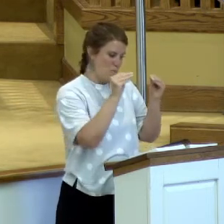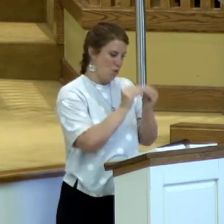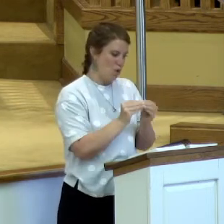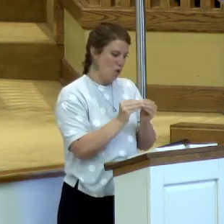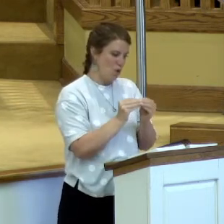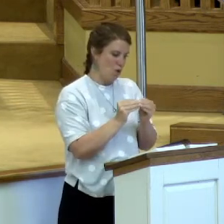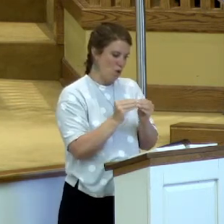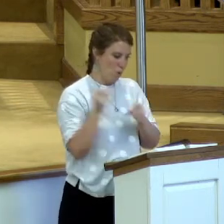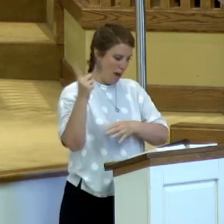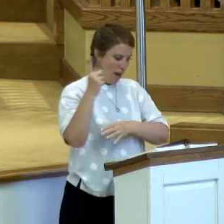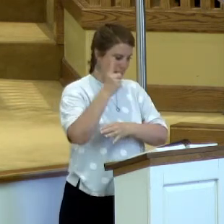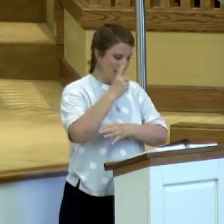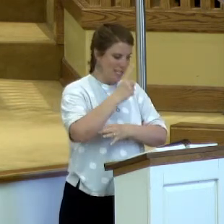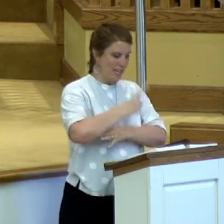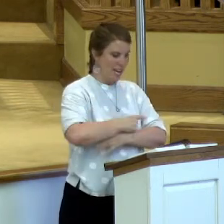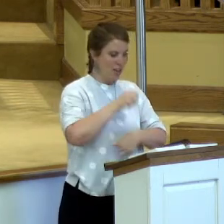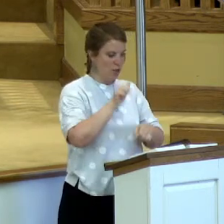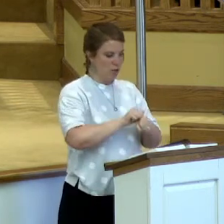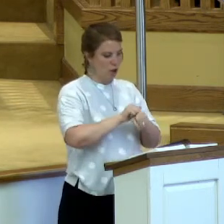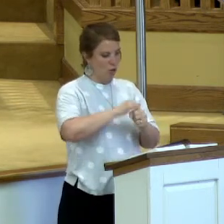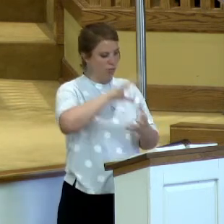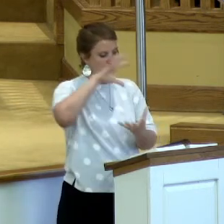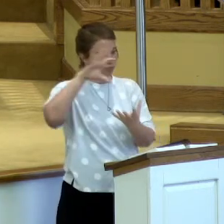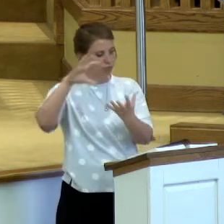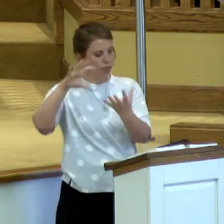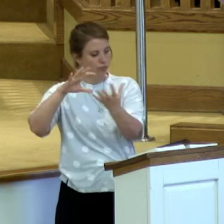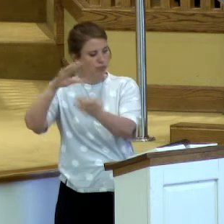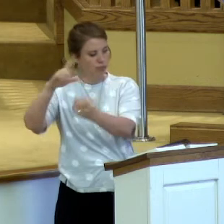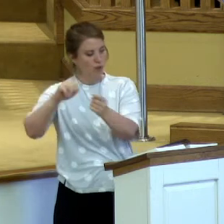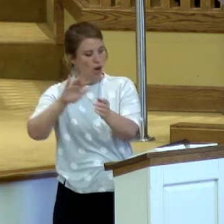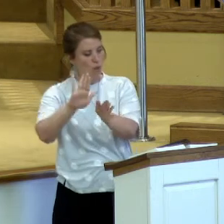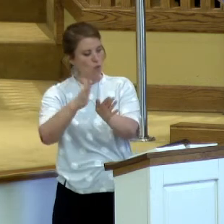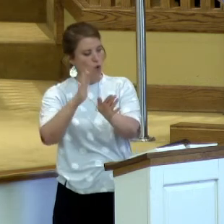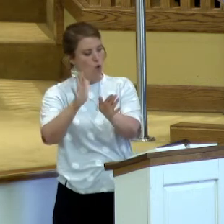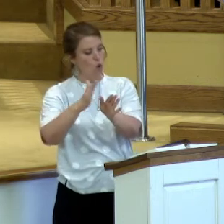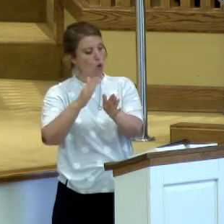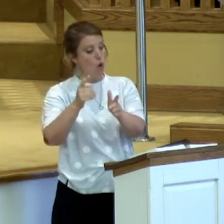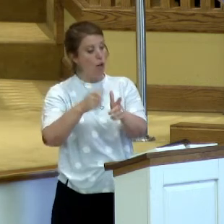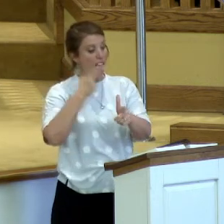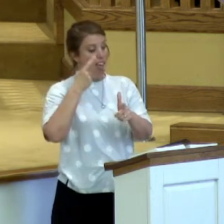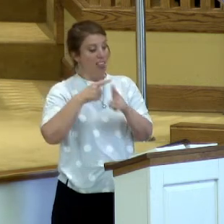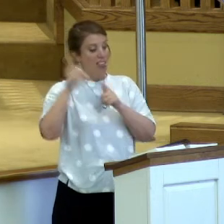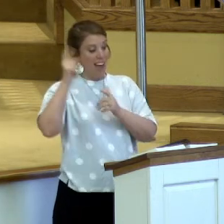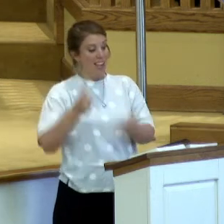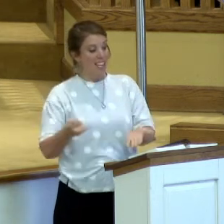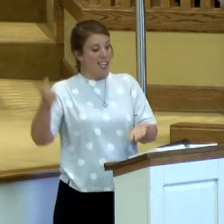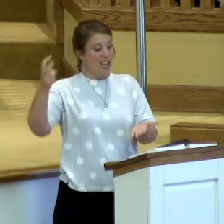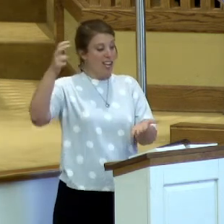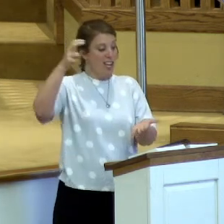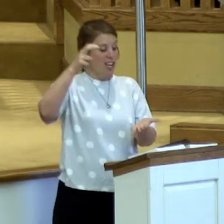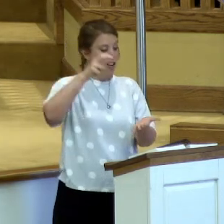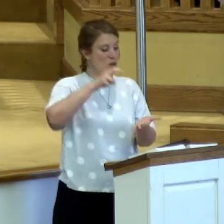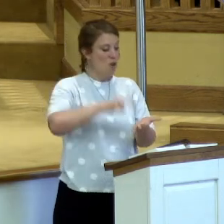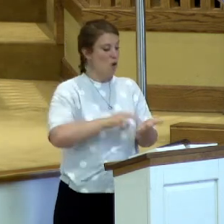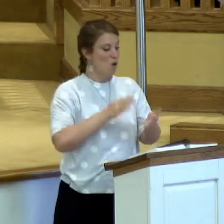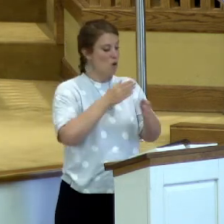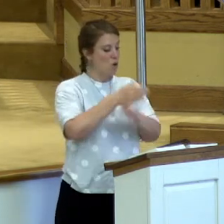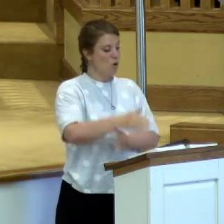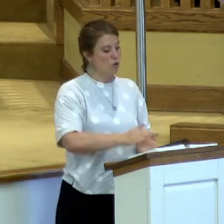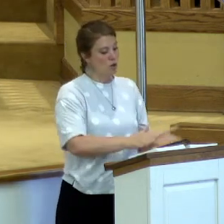longer. One day the stone rolled away from the door. Then